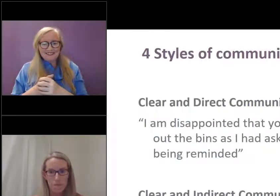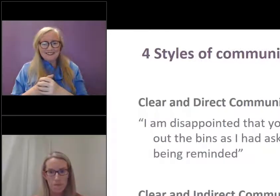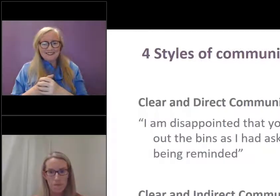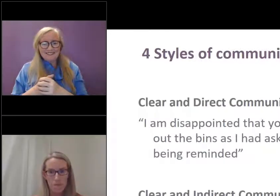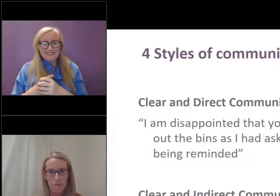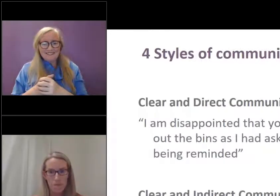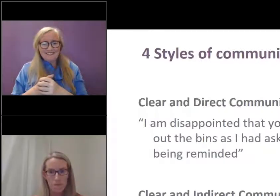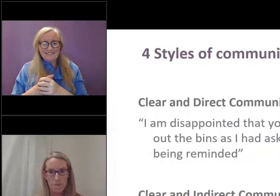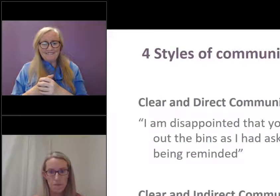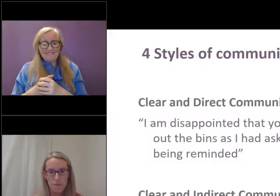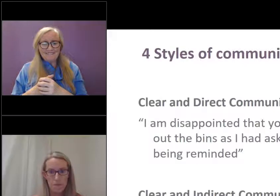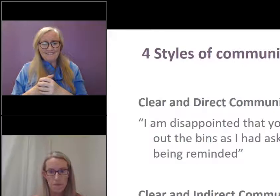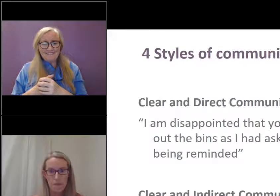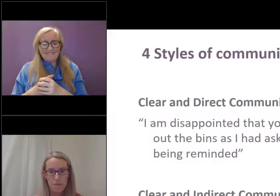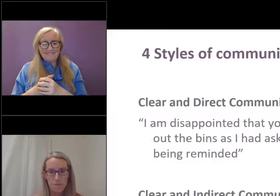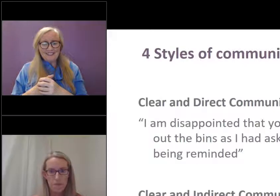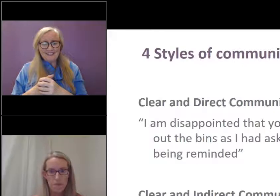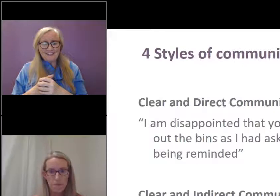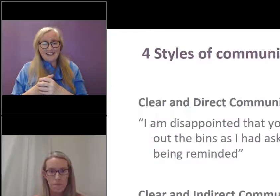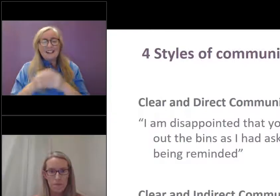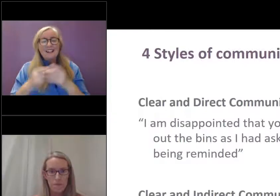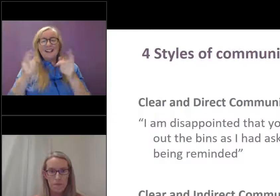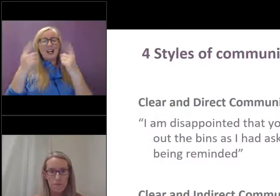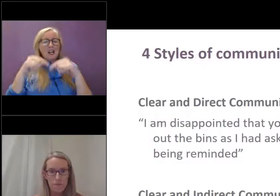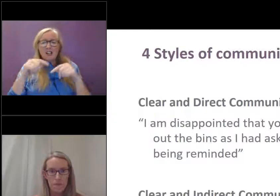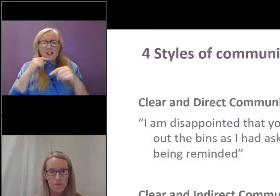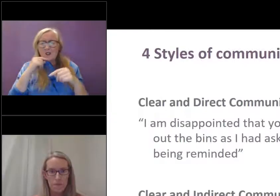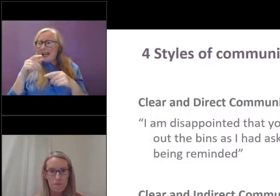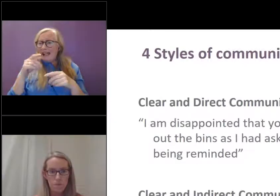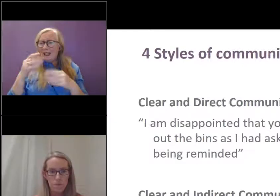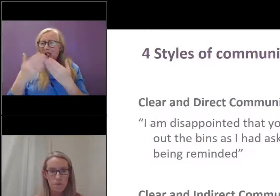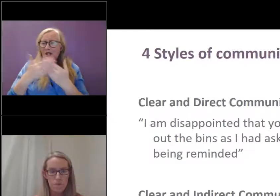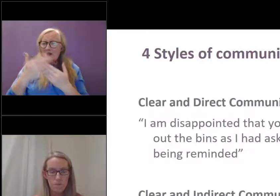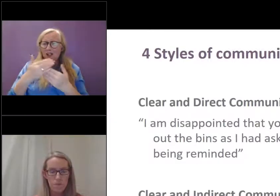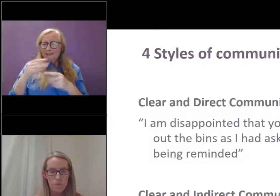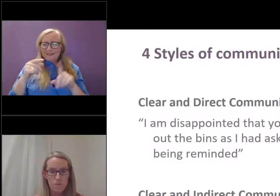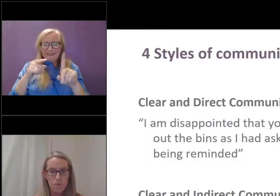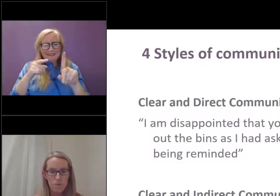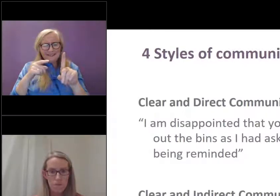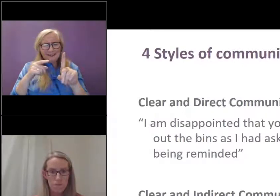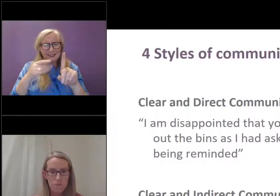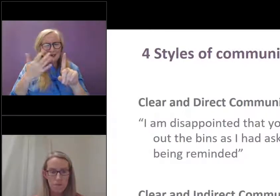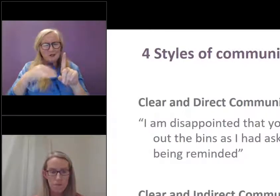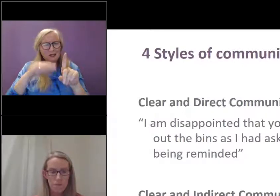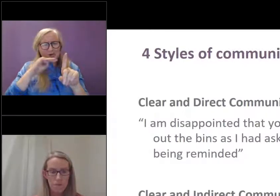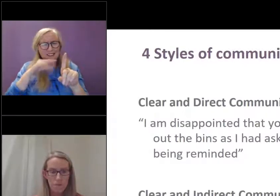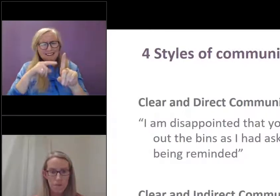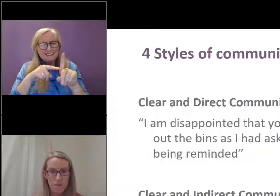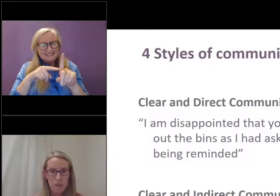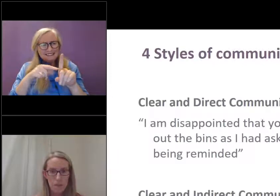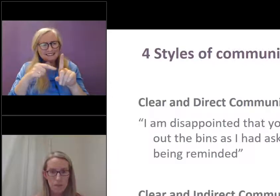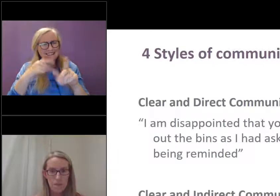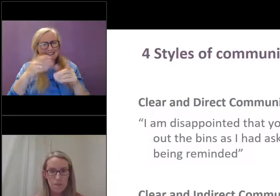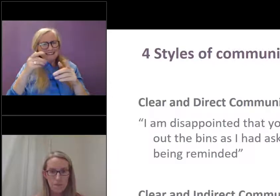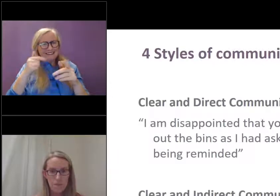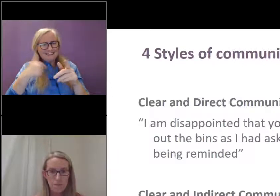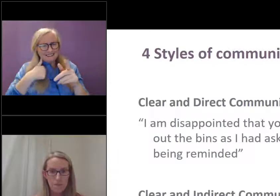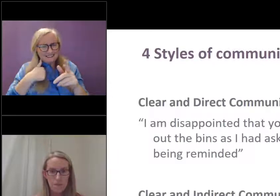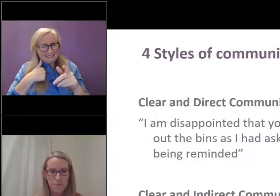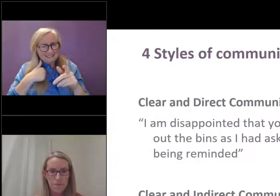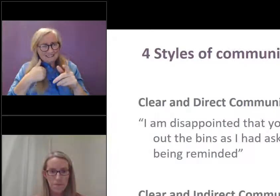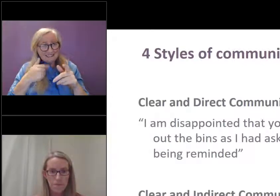at them, and find the message in that, or then be fit to resolve it, or maybe feel that they're on the back foot and sometimes